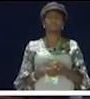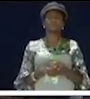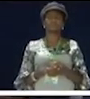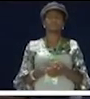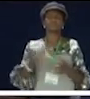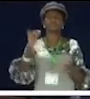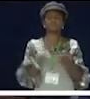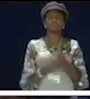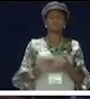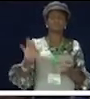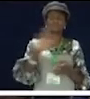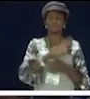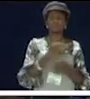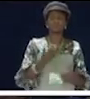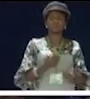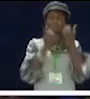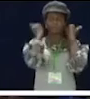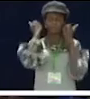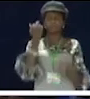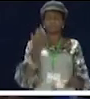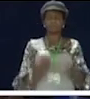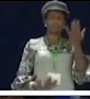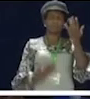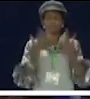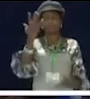That your consuming fire